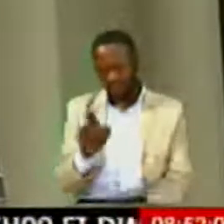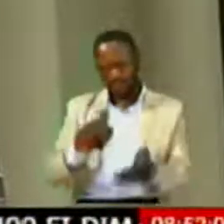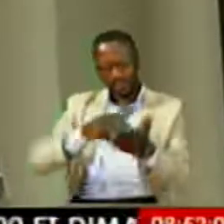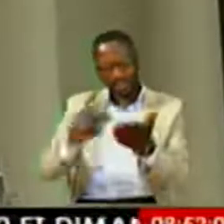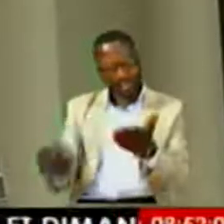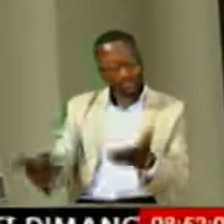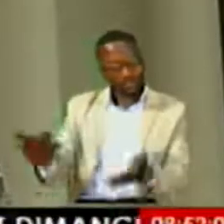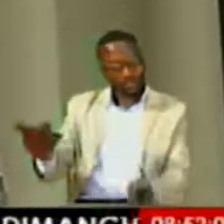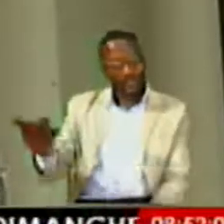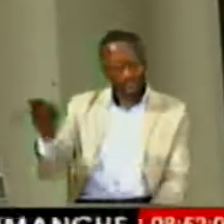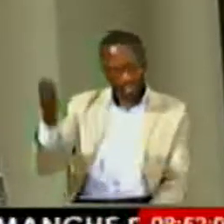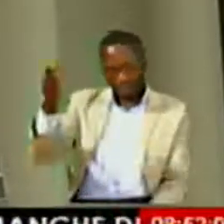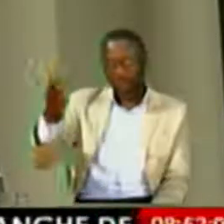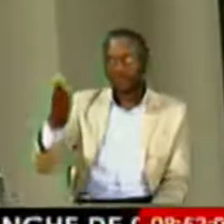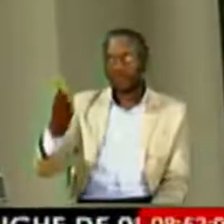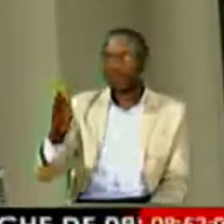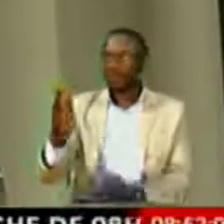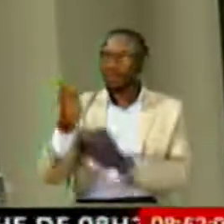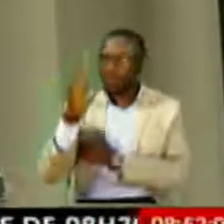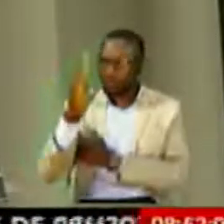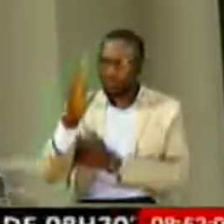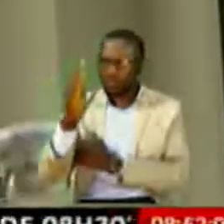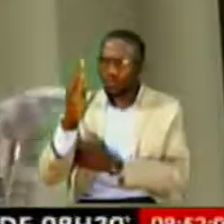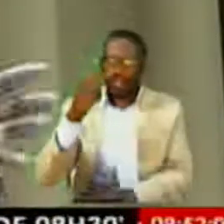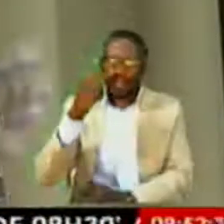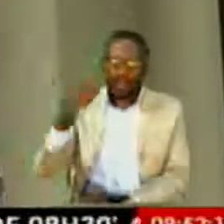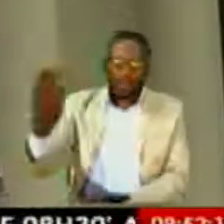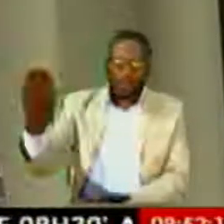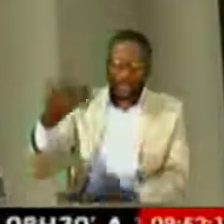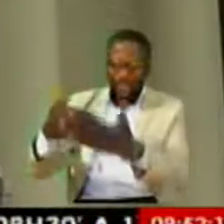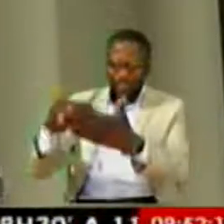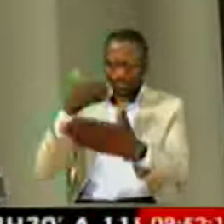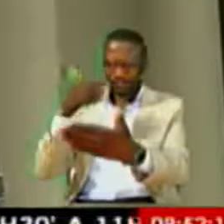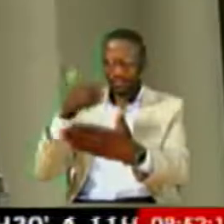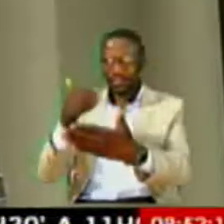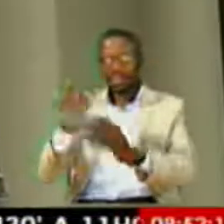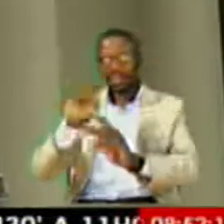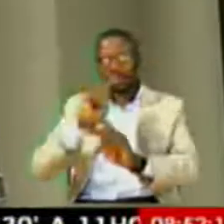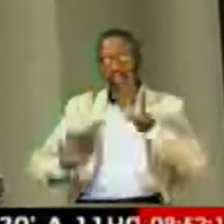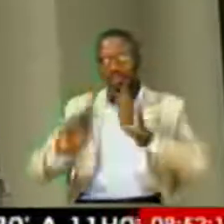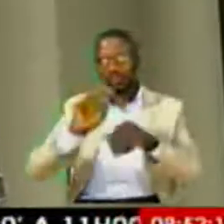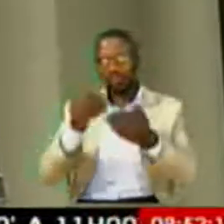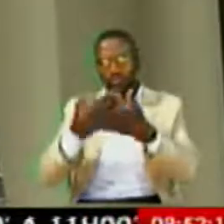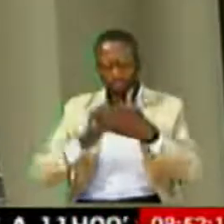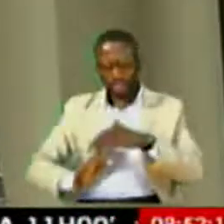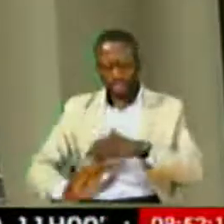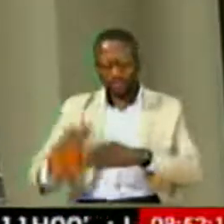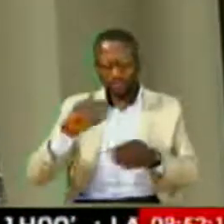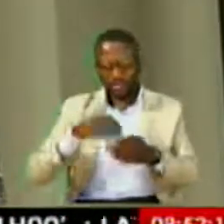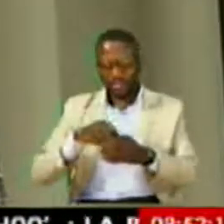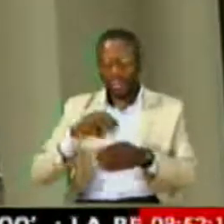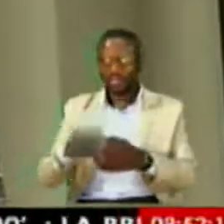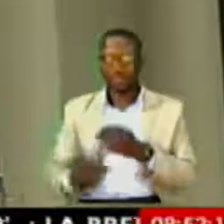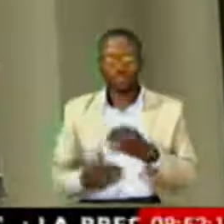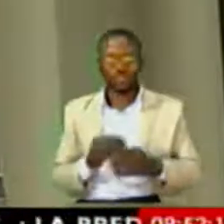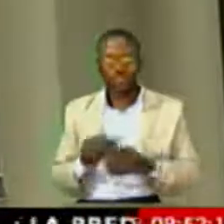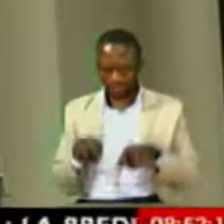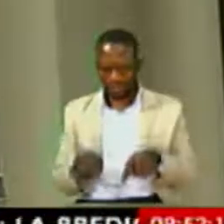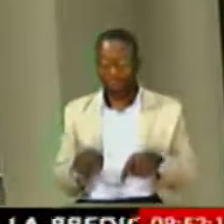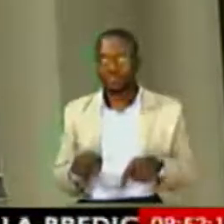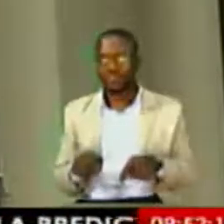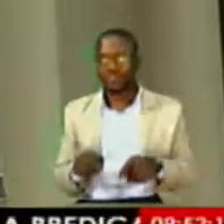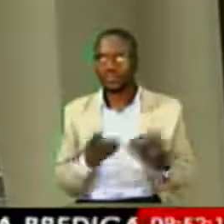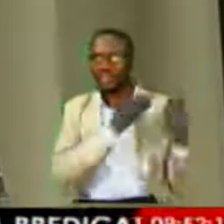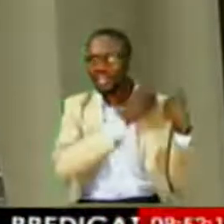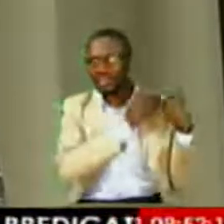en avance. And God foresaw tous ceux qui naîtront dans ce monde. All those who would be born in this world. Depuis